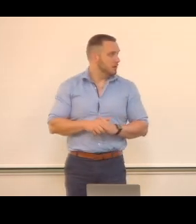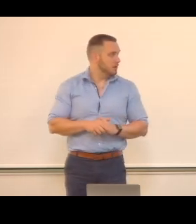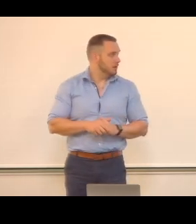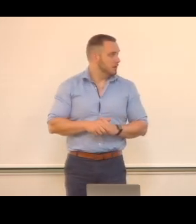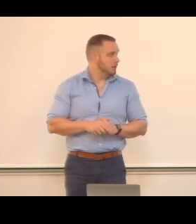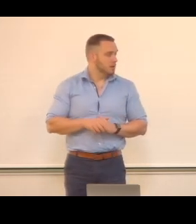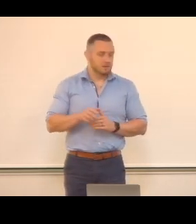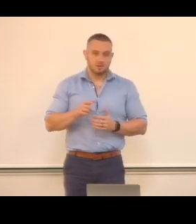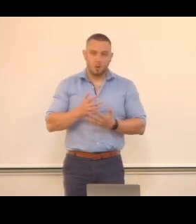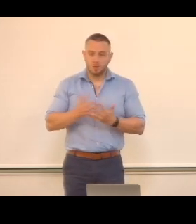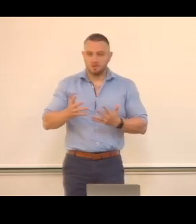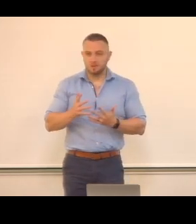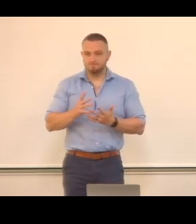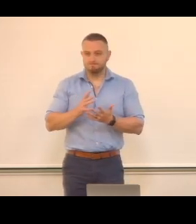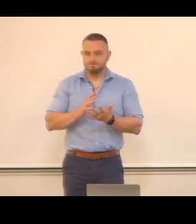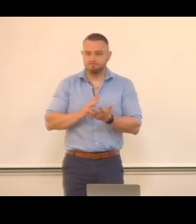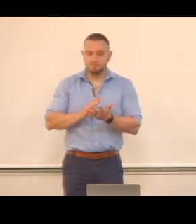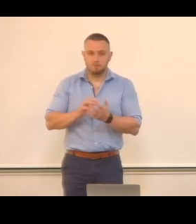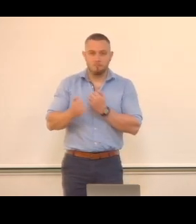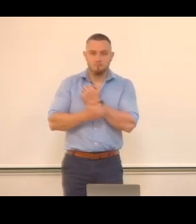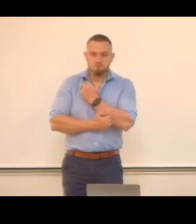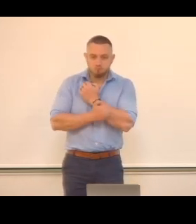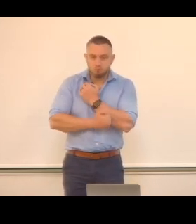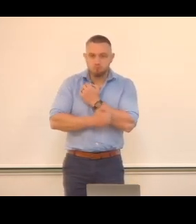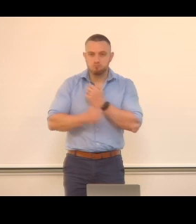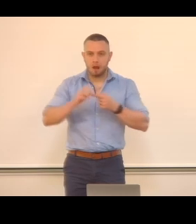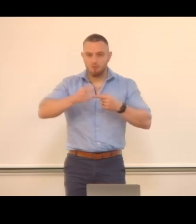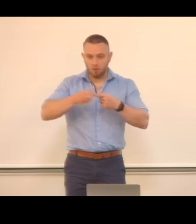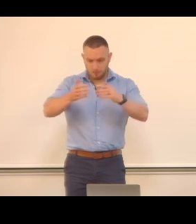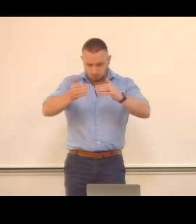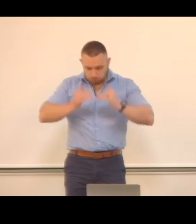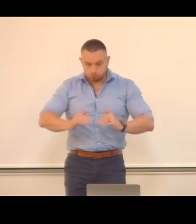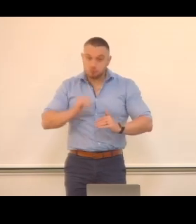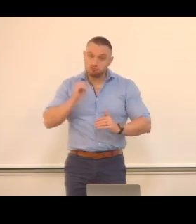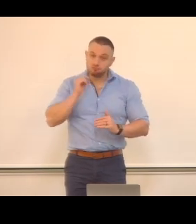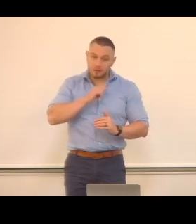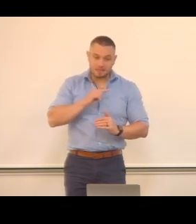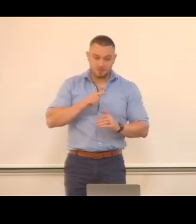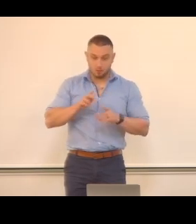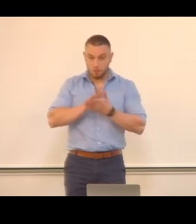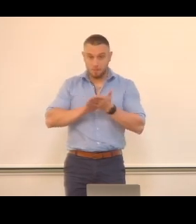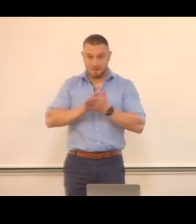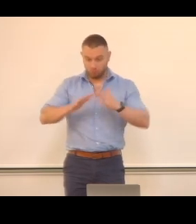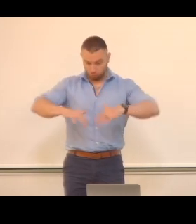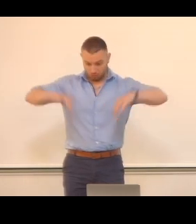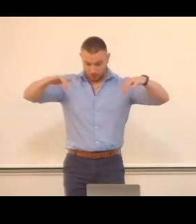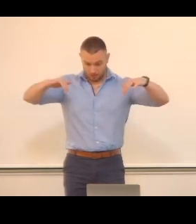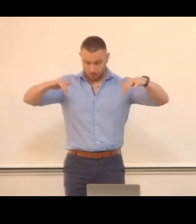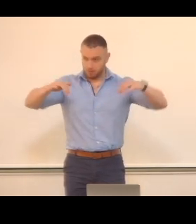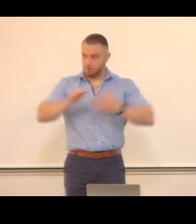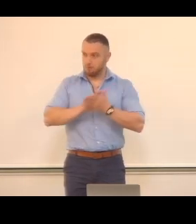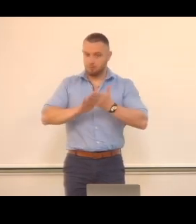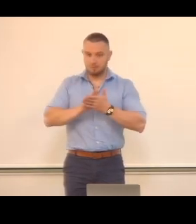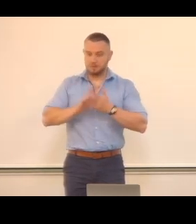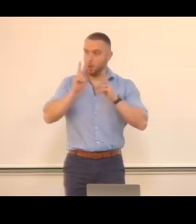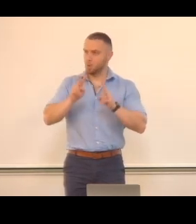of brown rock, down underneath more bedrock is gray. And so you go down inside the crater and suddenly you're in an environment that looks like